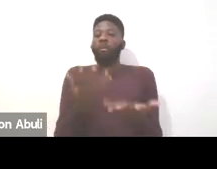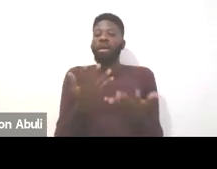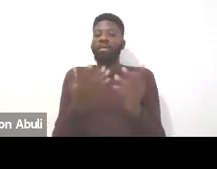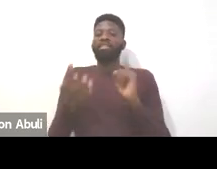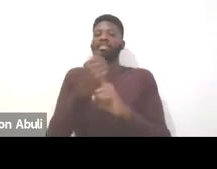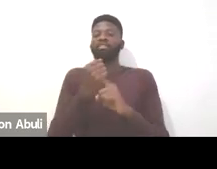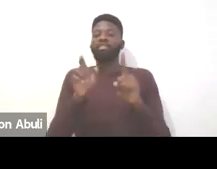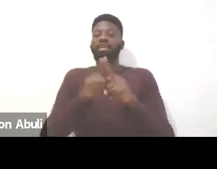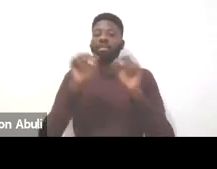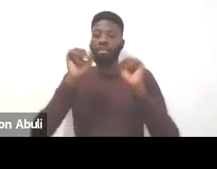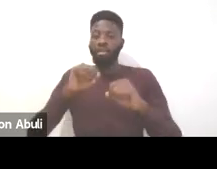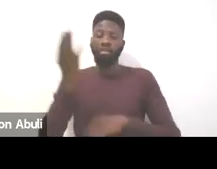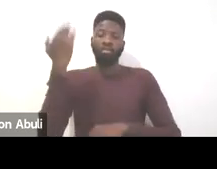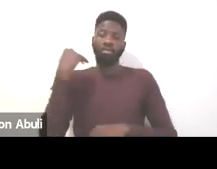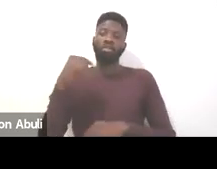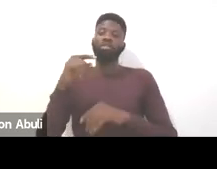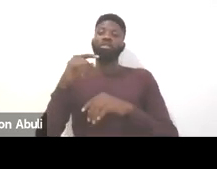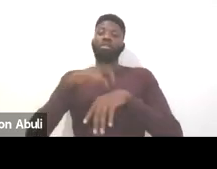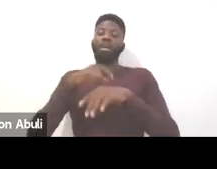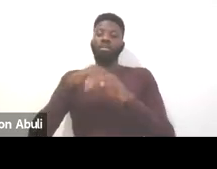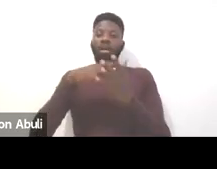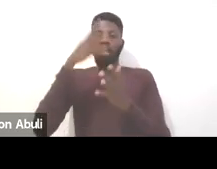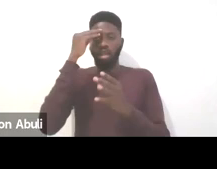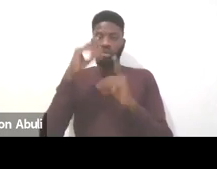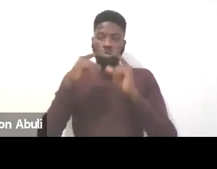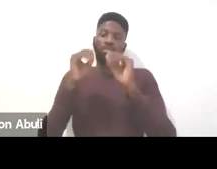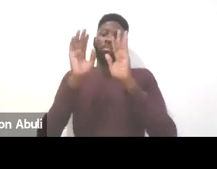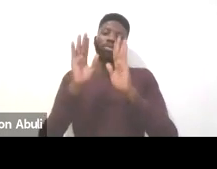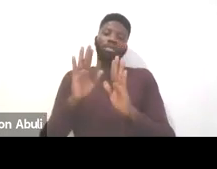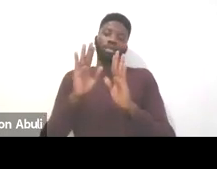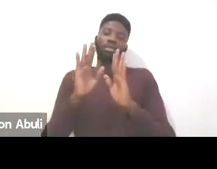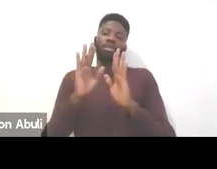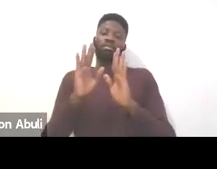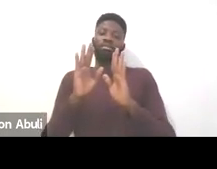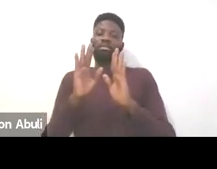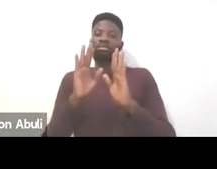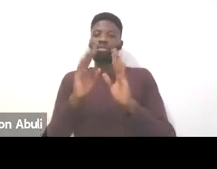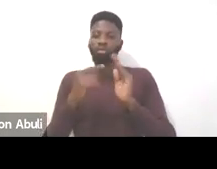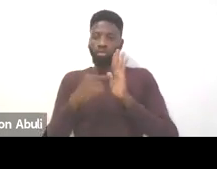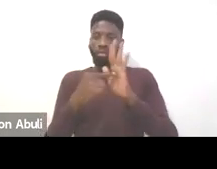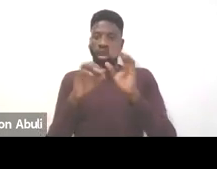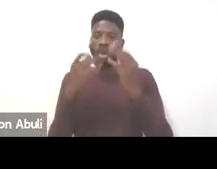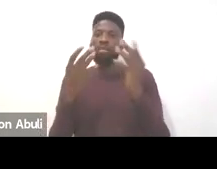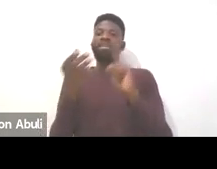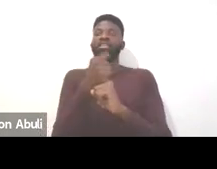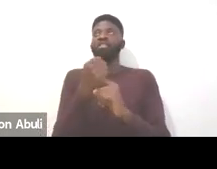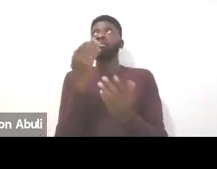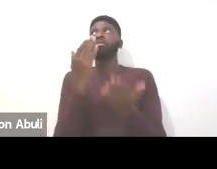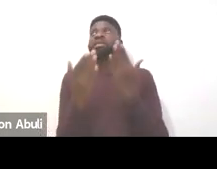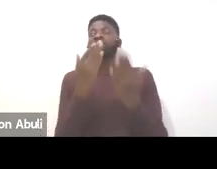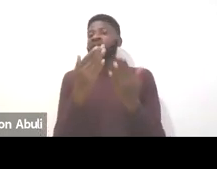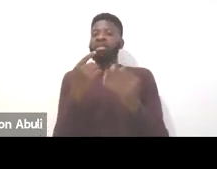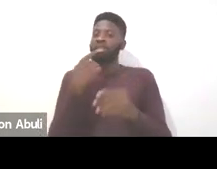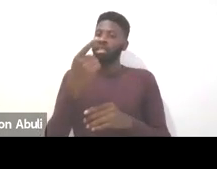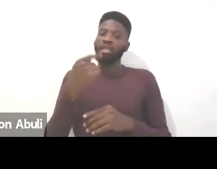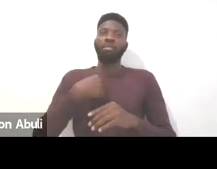had mentioned in the last class that it's important for you to quantify your achievements, maybe by saying, I was able